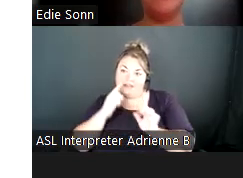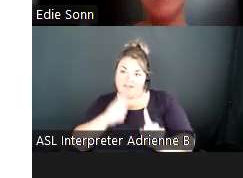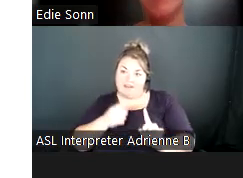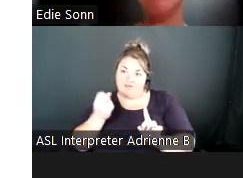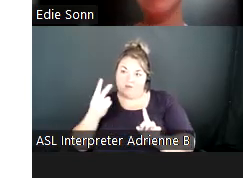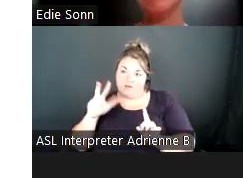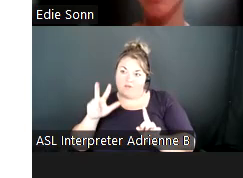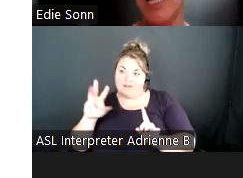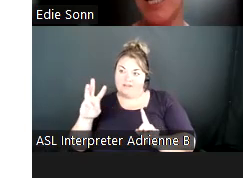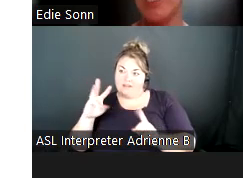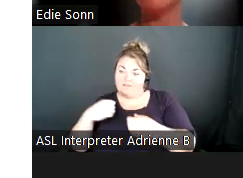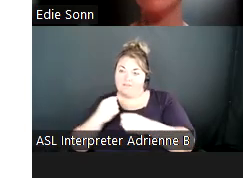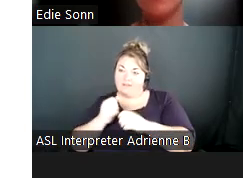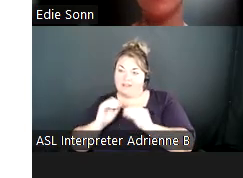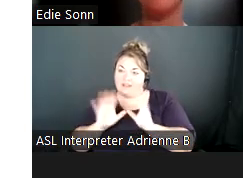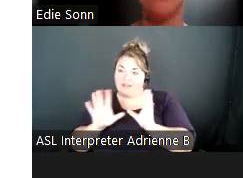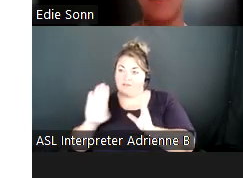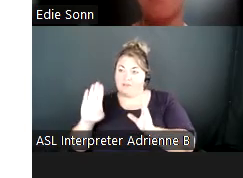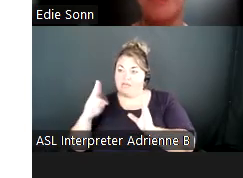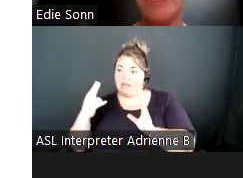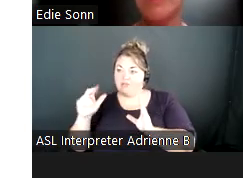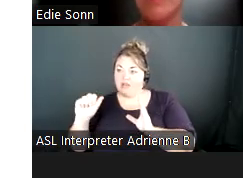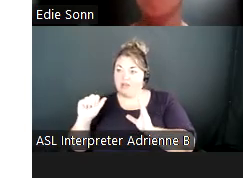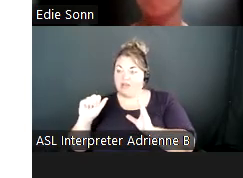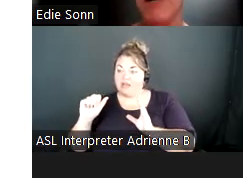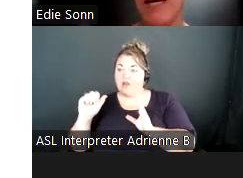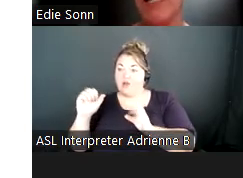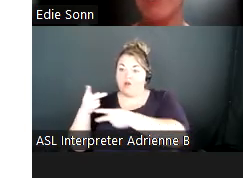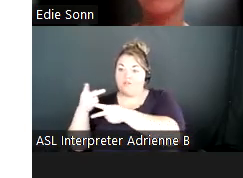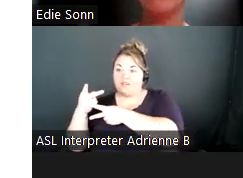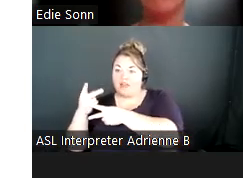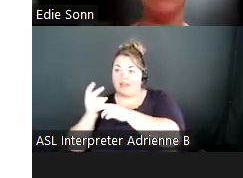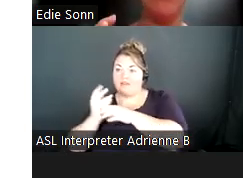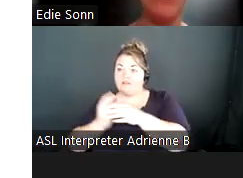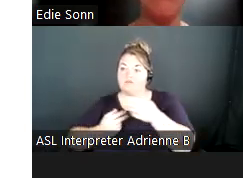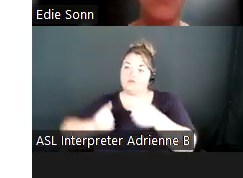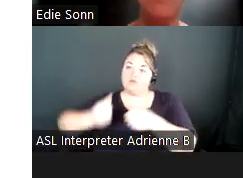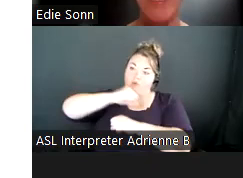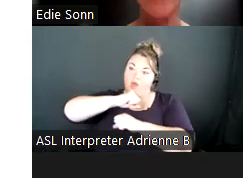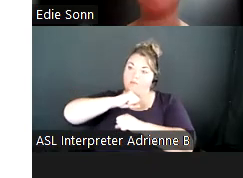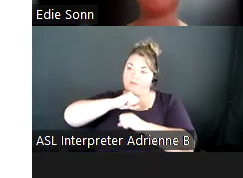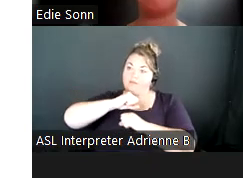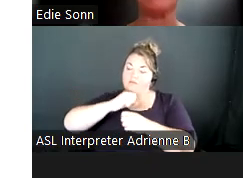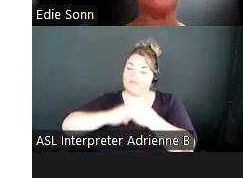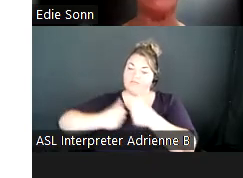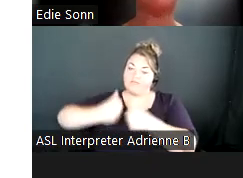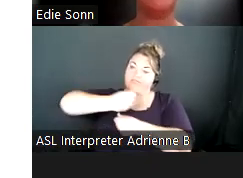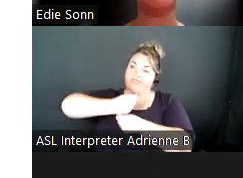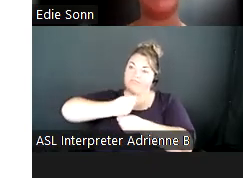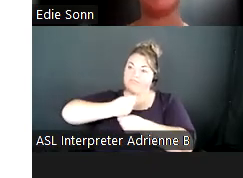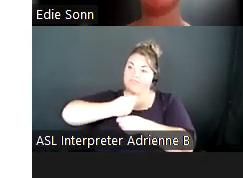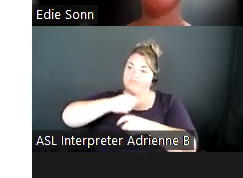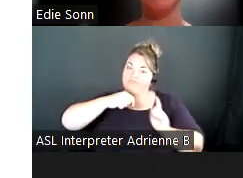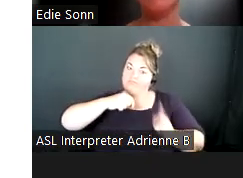clear that BHA oversight trumps. But I want to confirm that and see